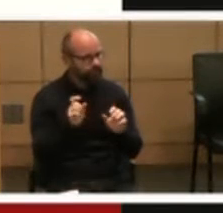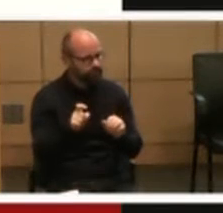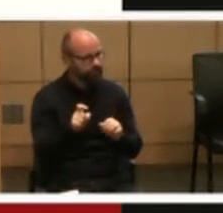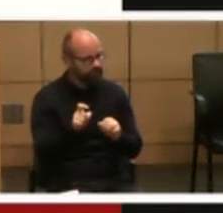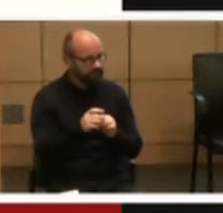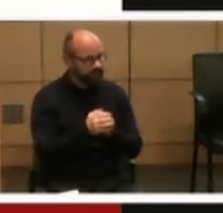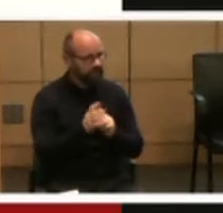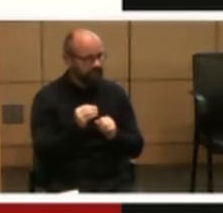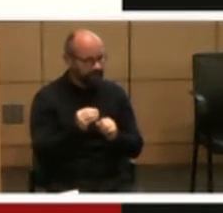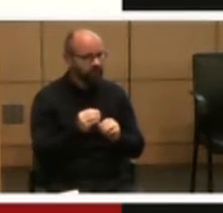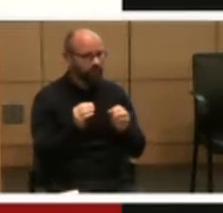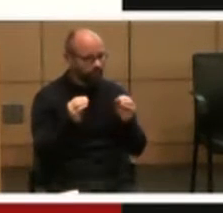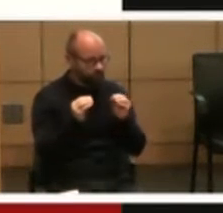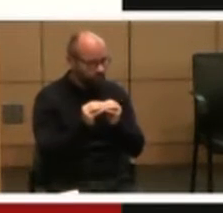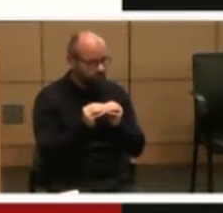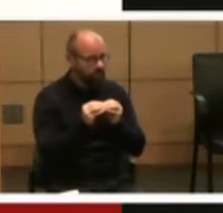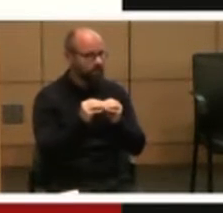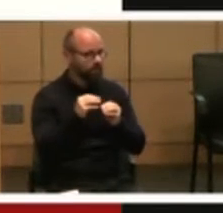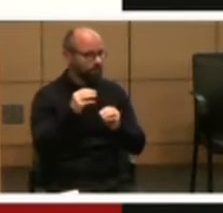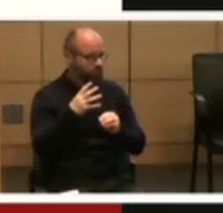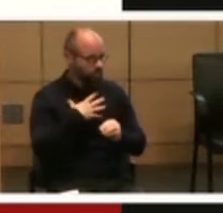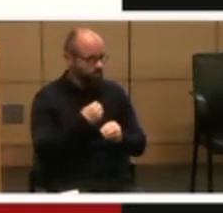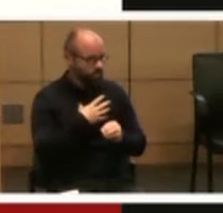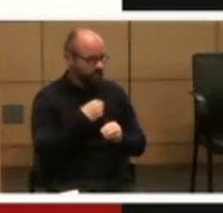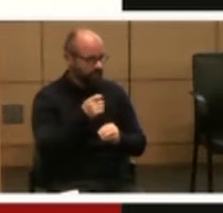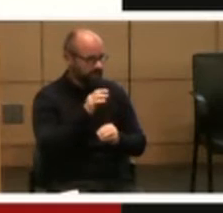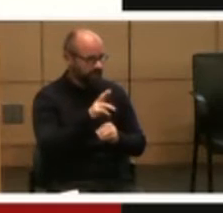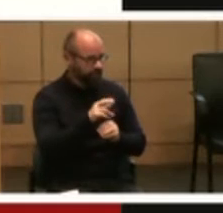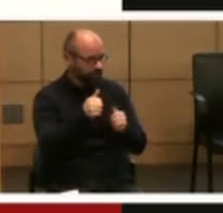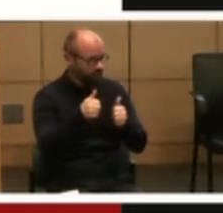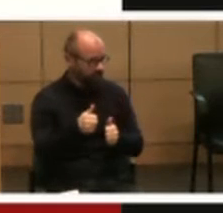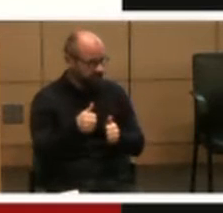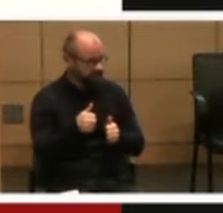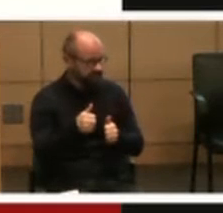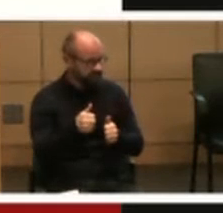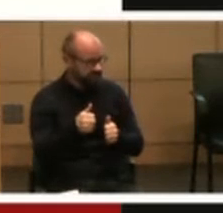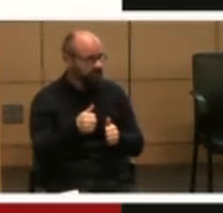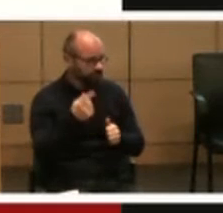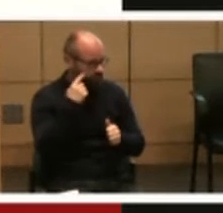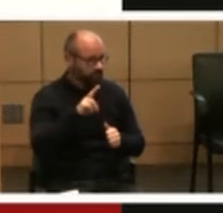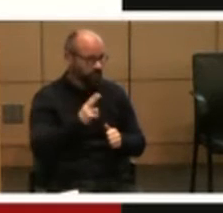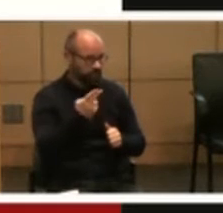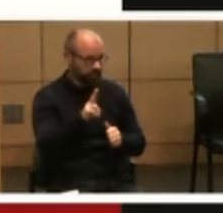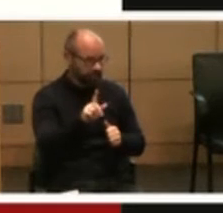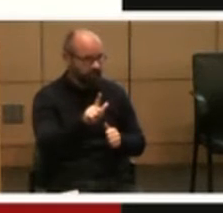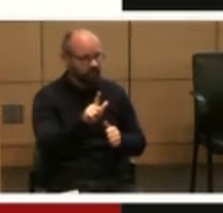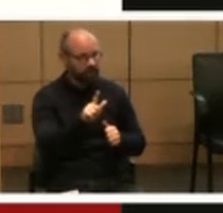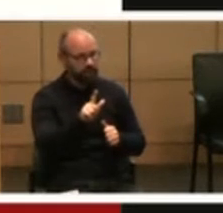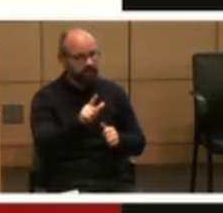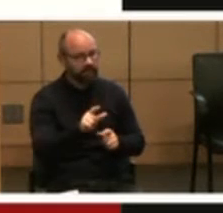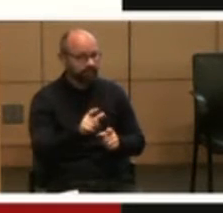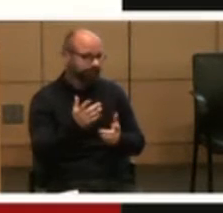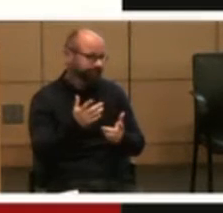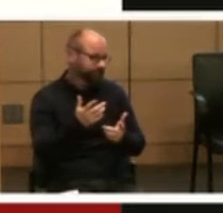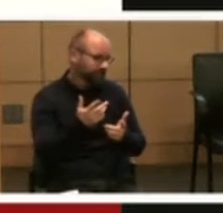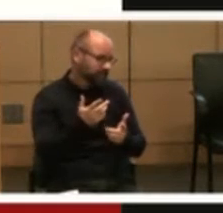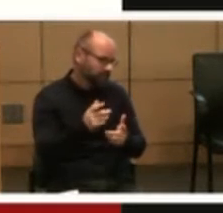in the white matter tracts in kids with unilateral hearing loss, including those that we think are associated with hearing.